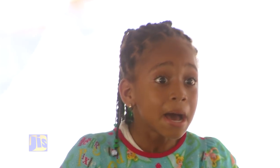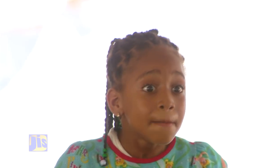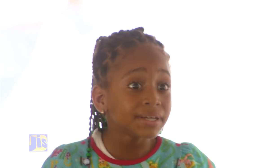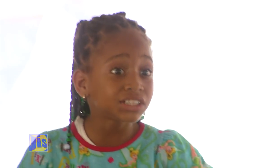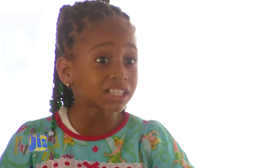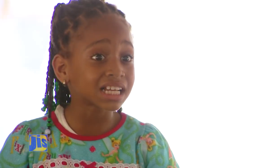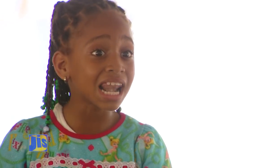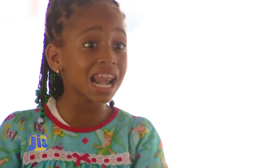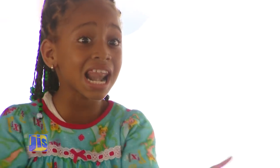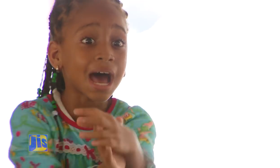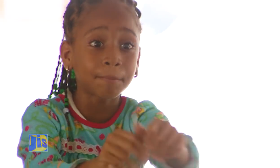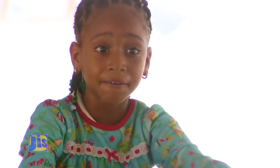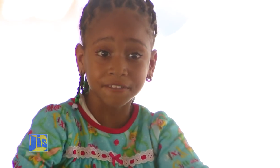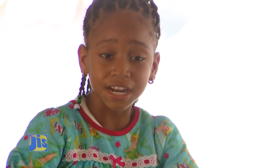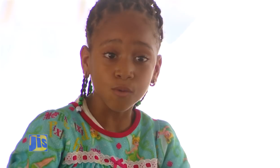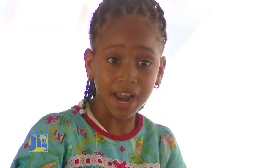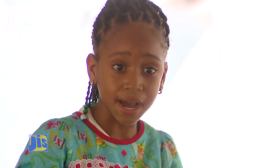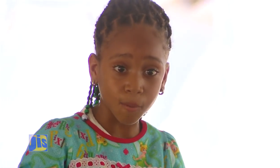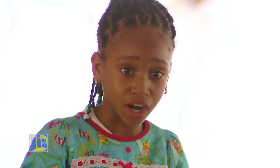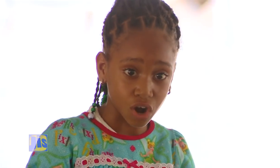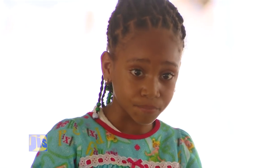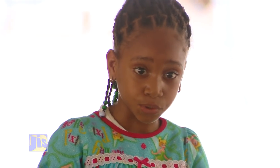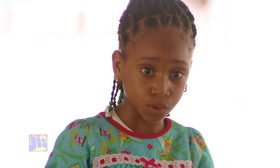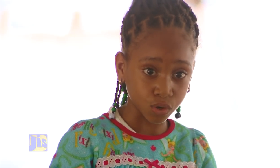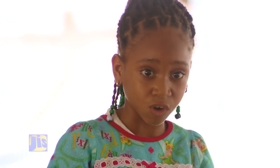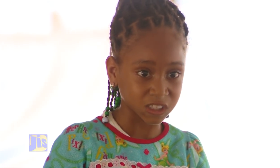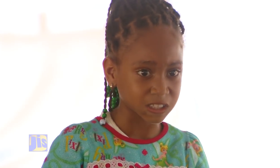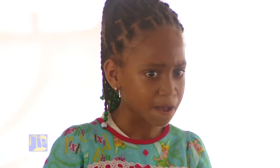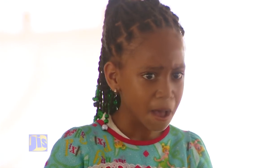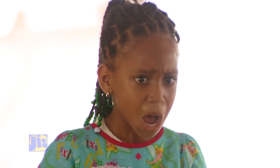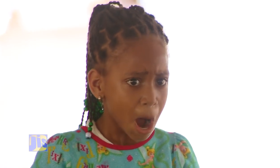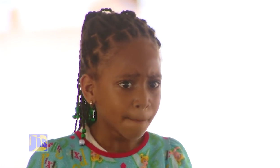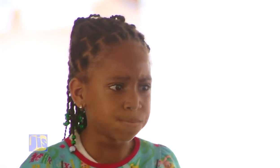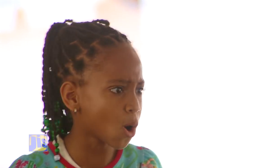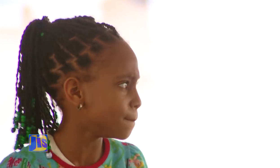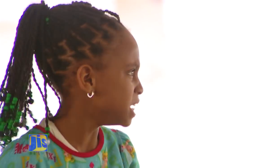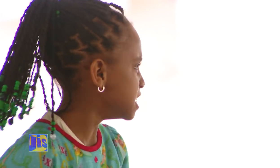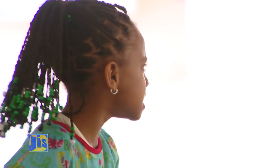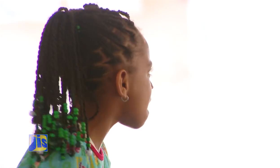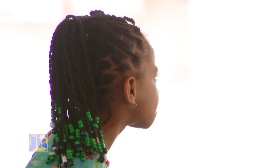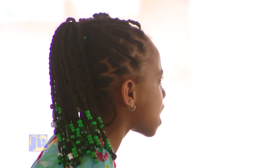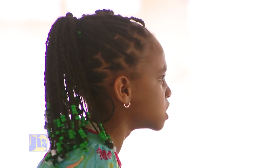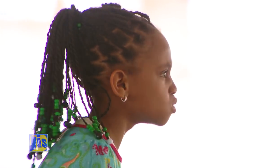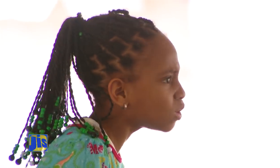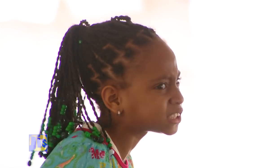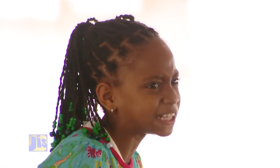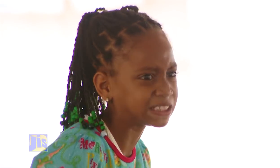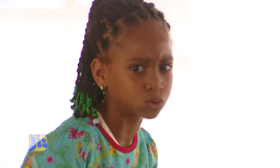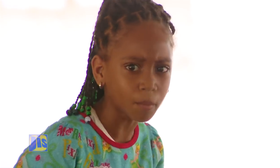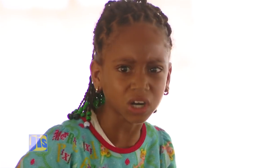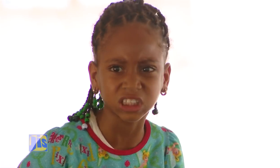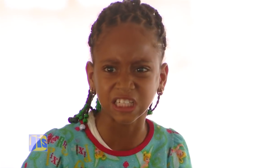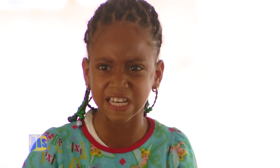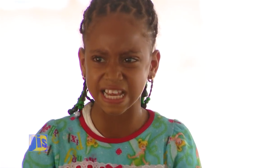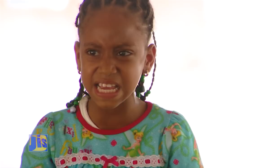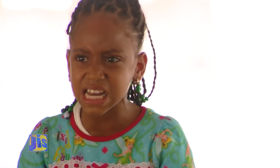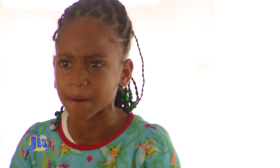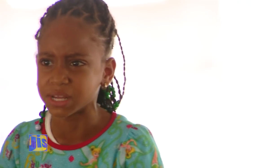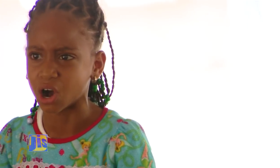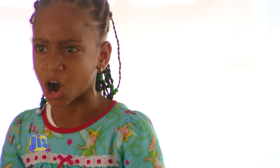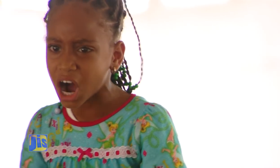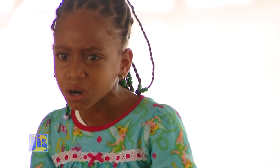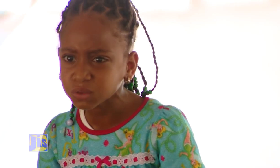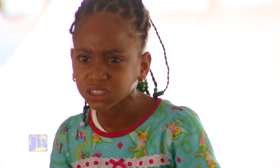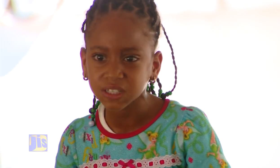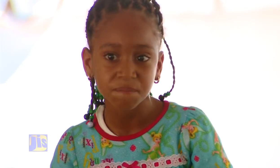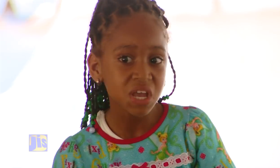matter. Me just clap after the one that will come too close. But me never know say so much deep in